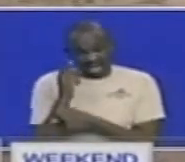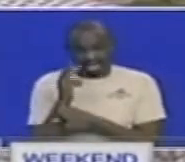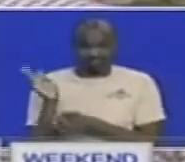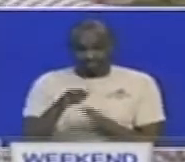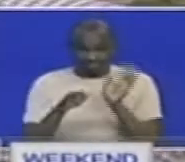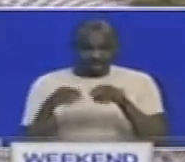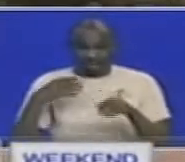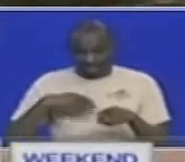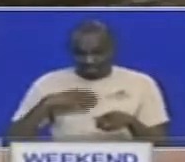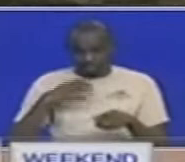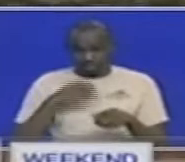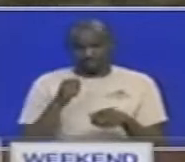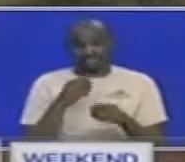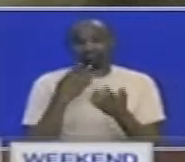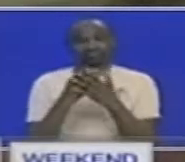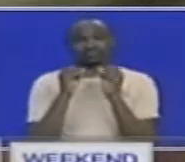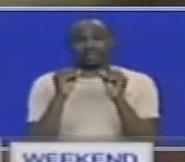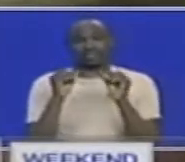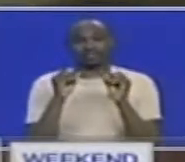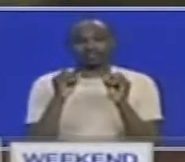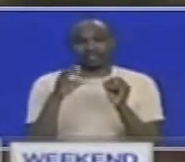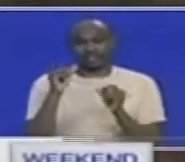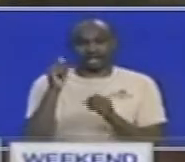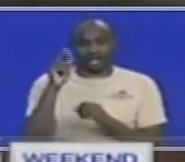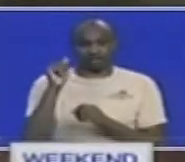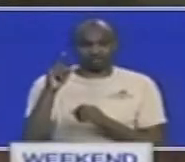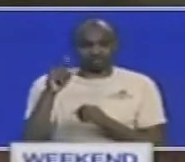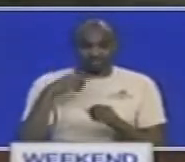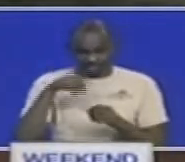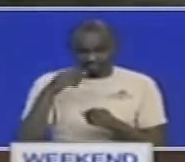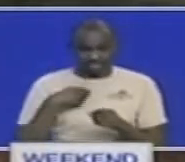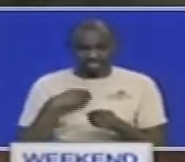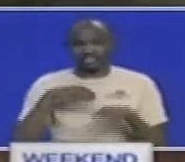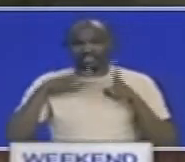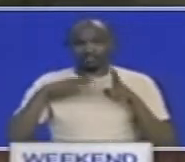Nobody's going to be favored. Carol Derry for KTN in Samburu County.